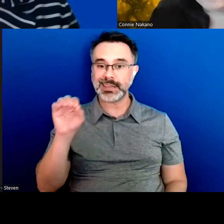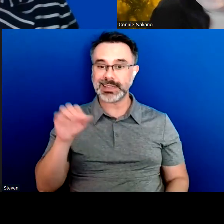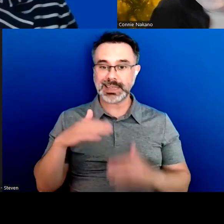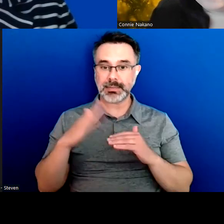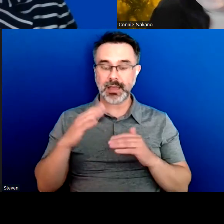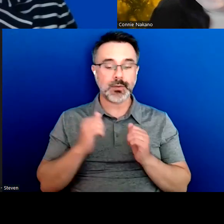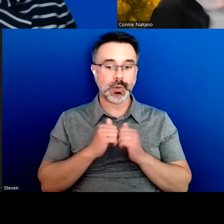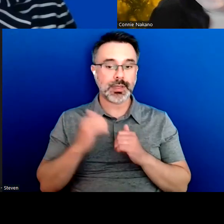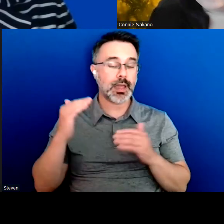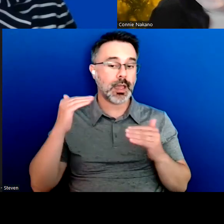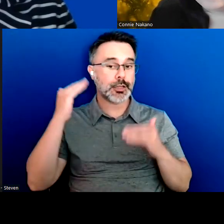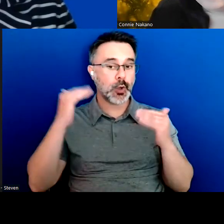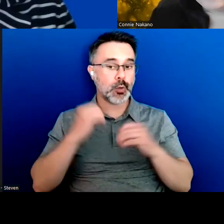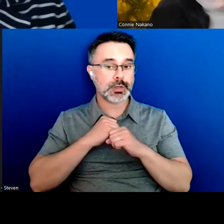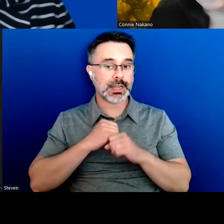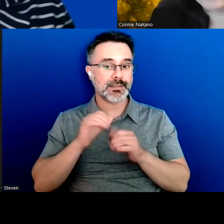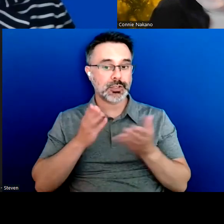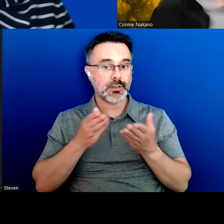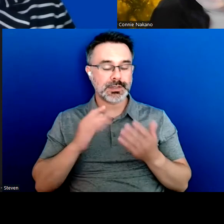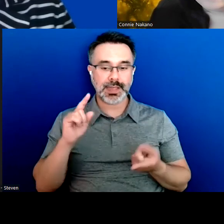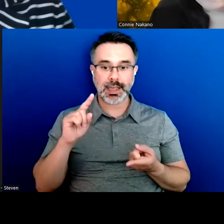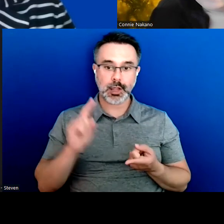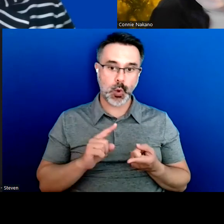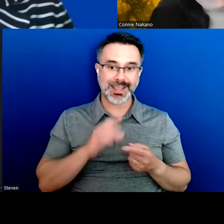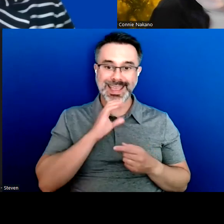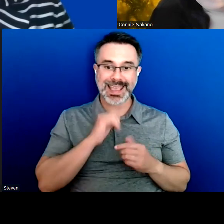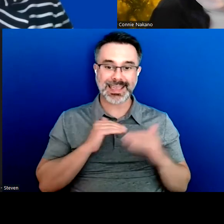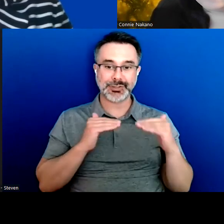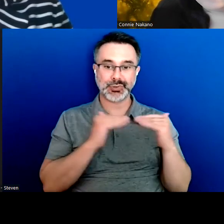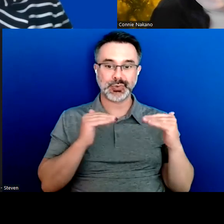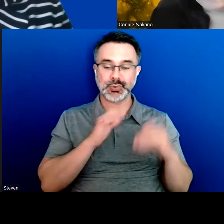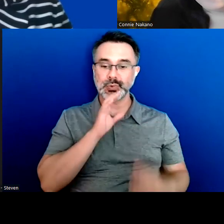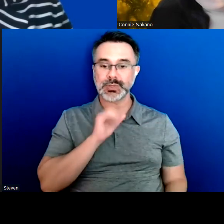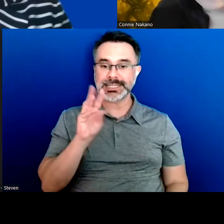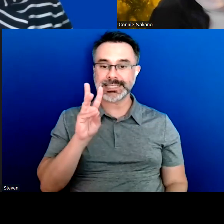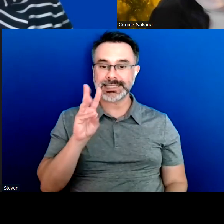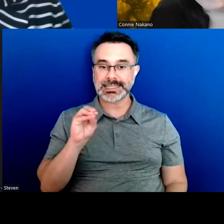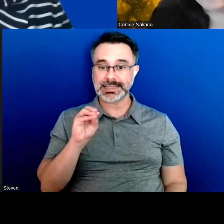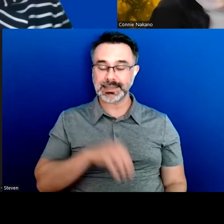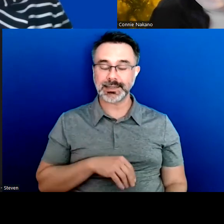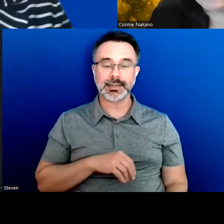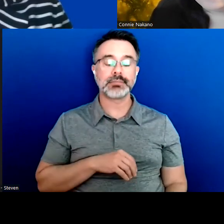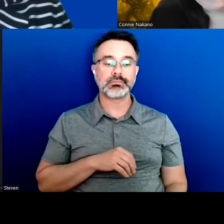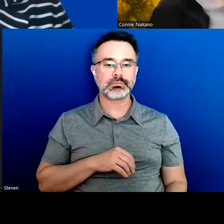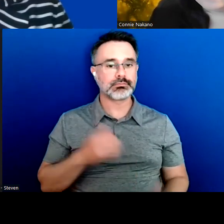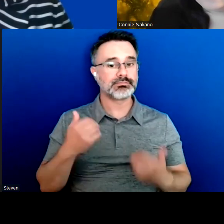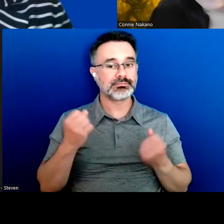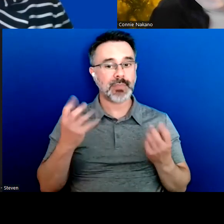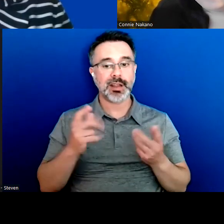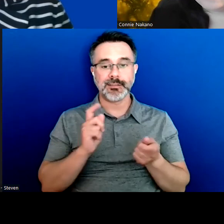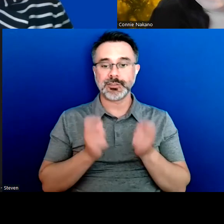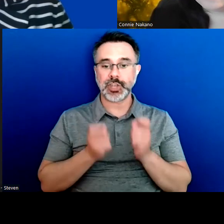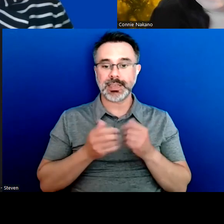protective services, we've lowered that age to 60. So there are a lot of changes afoot that